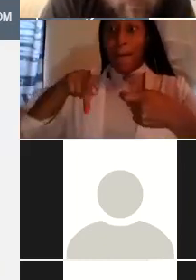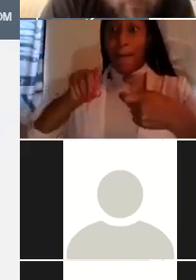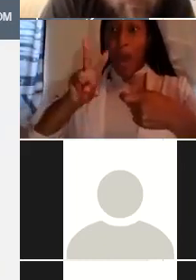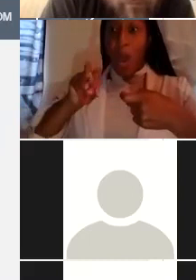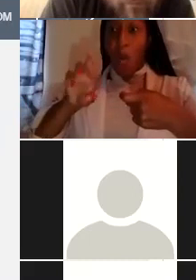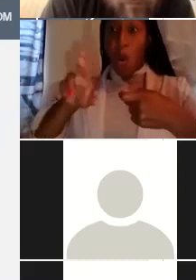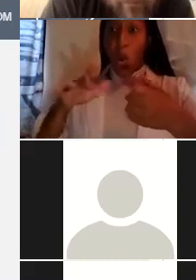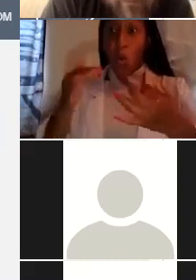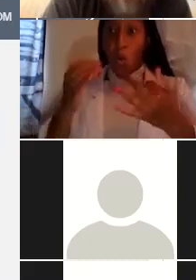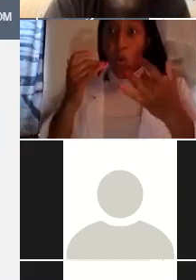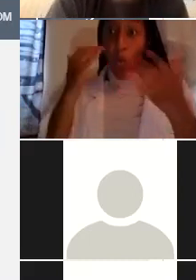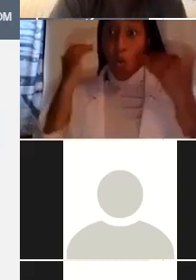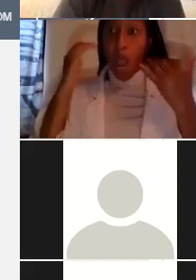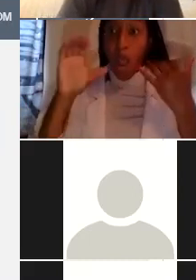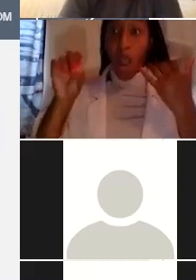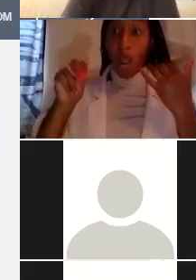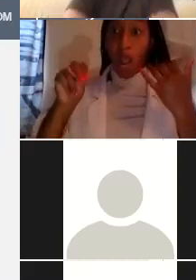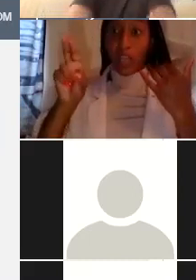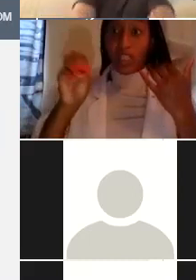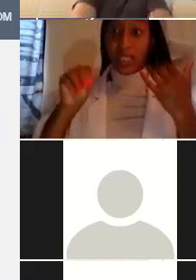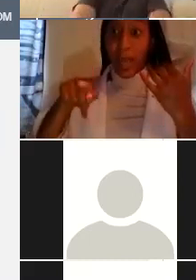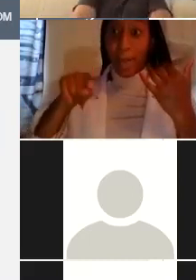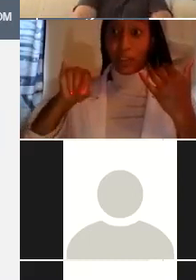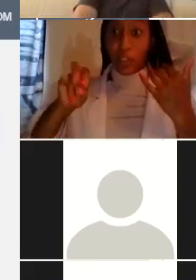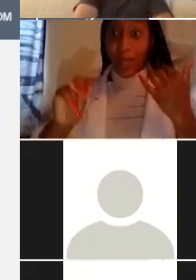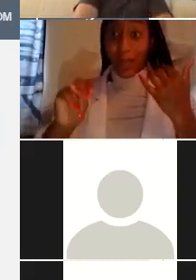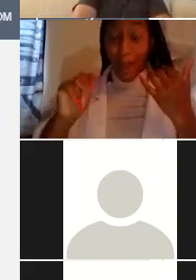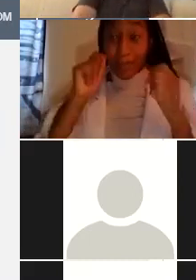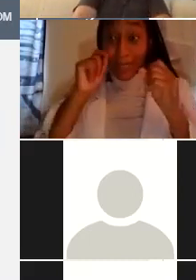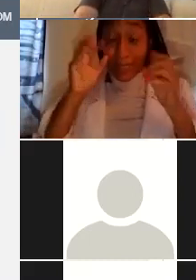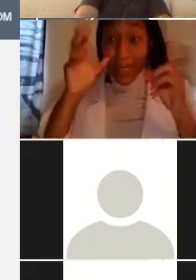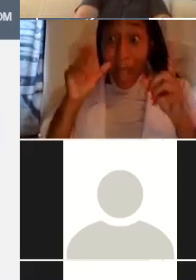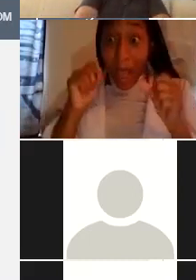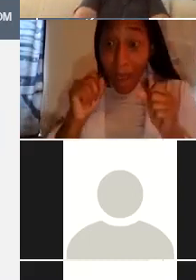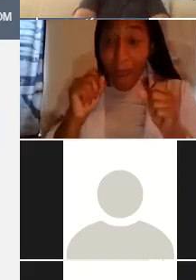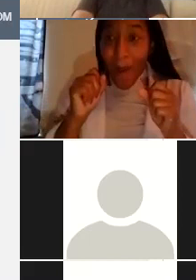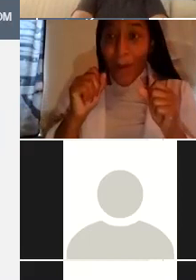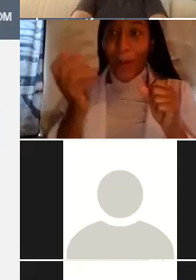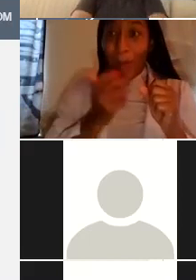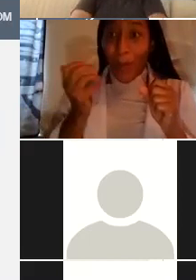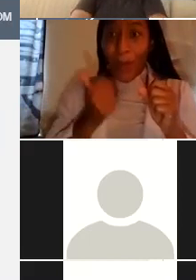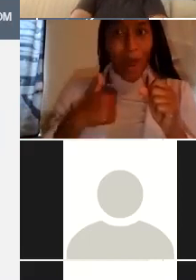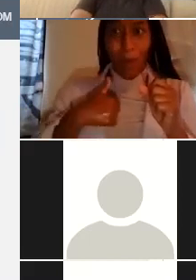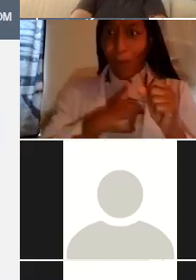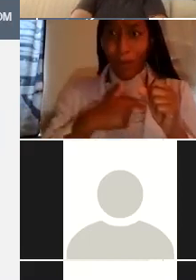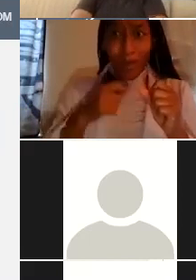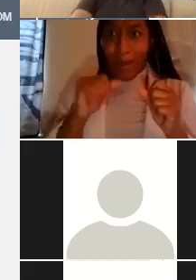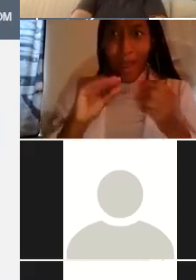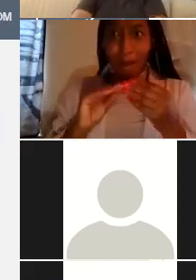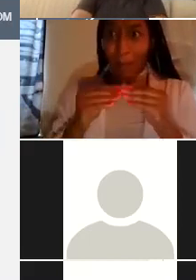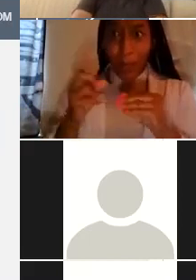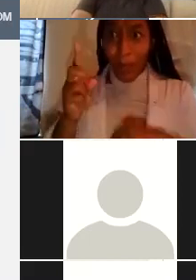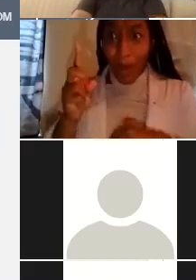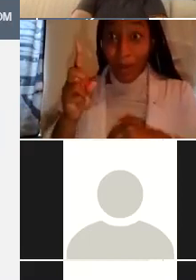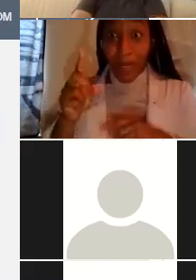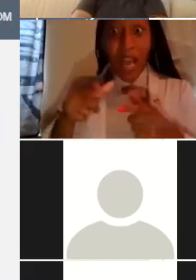this, that we're not number one in this area. Japan is actually beating us quite a bit. I mean,